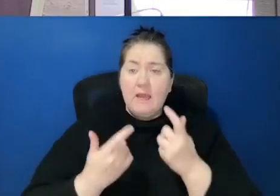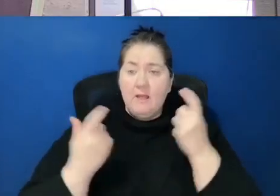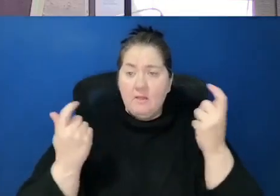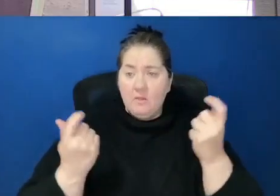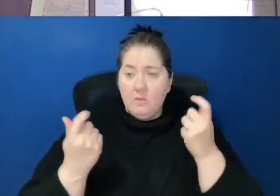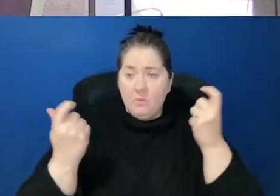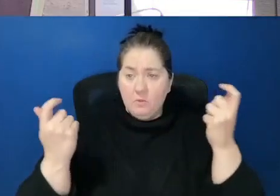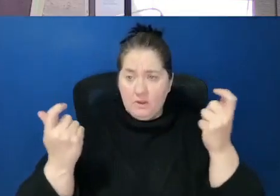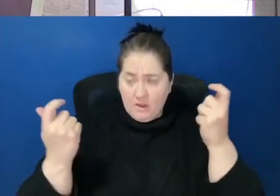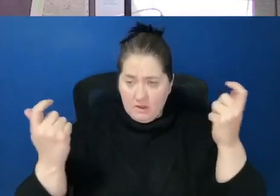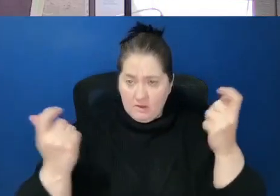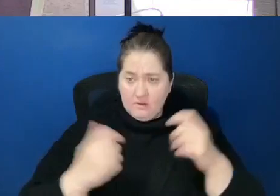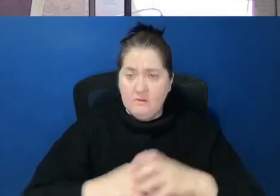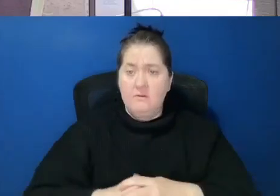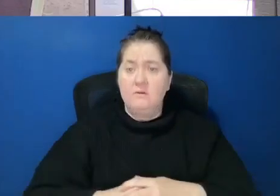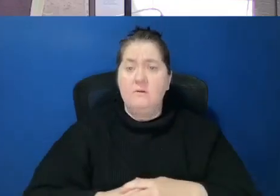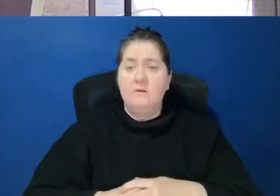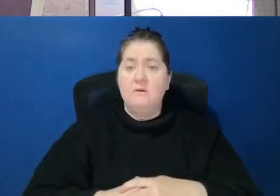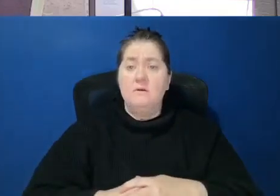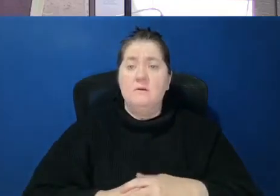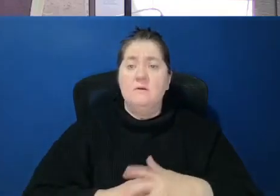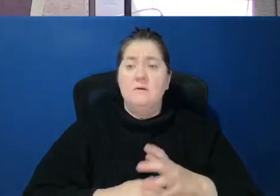hallelujah, Christ is